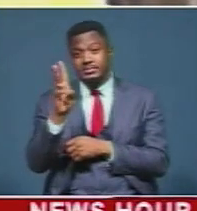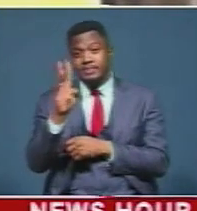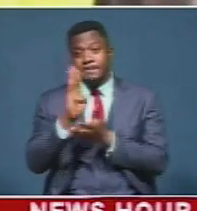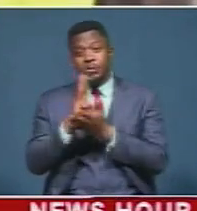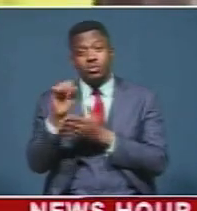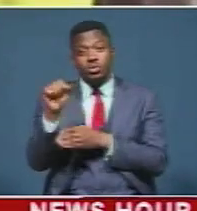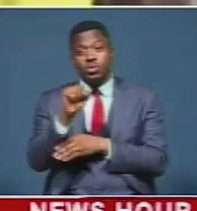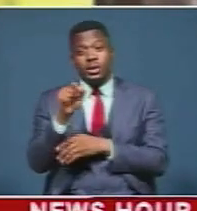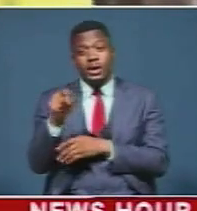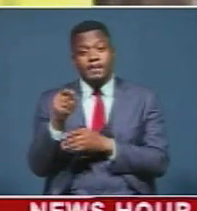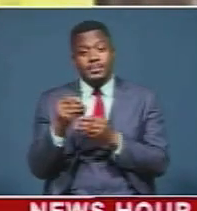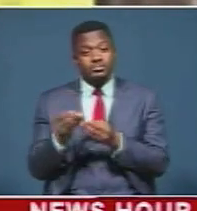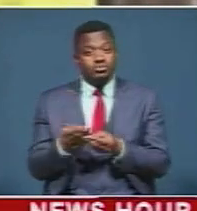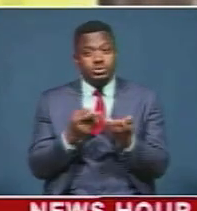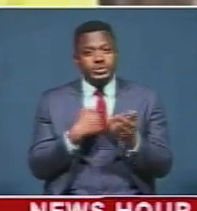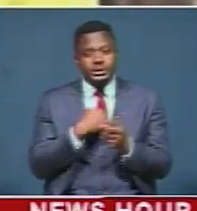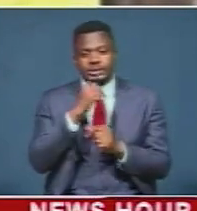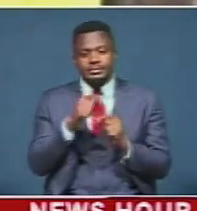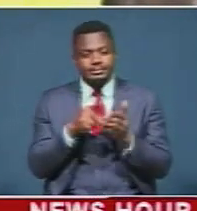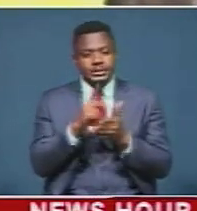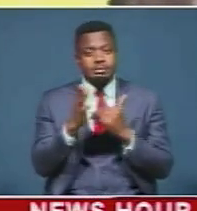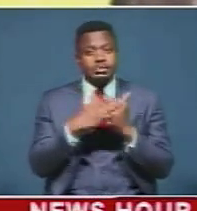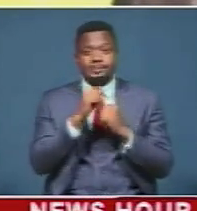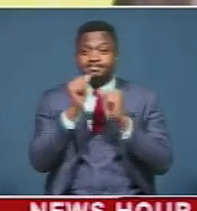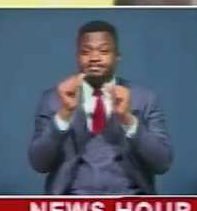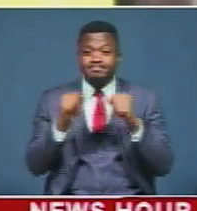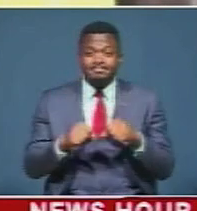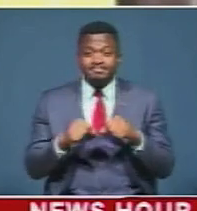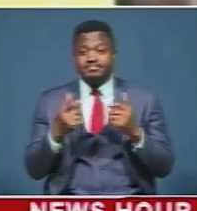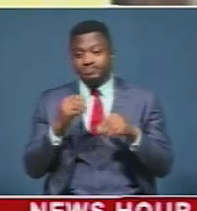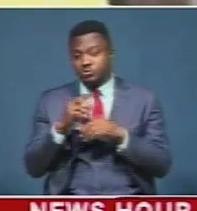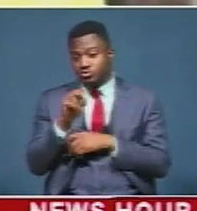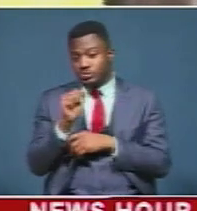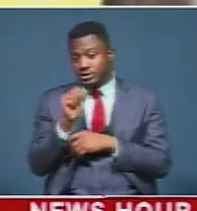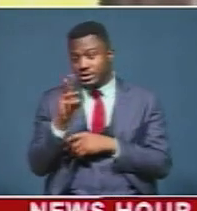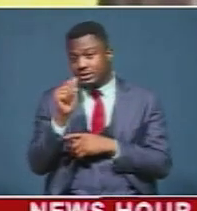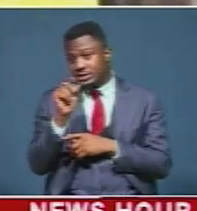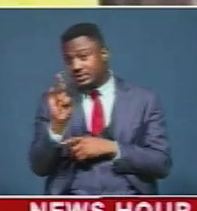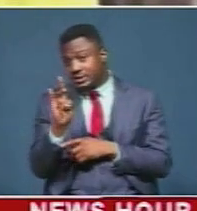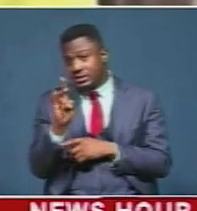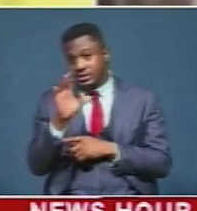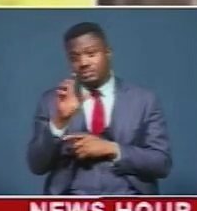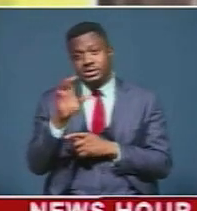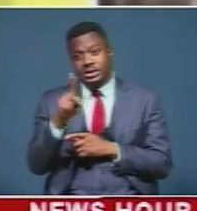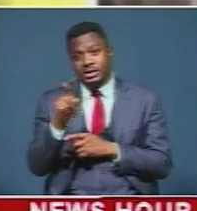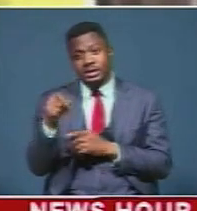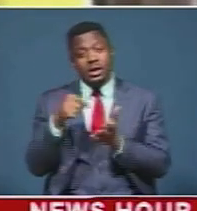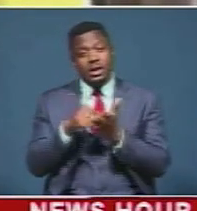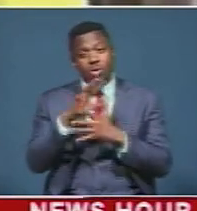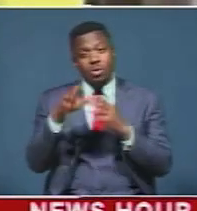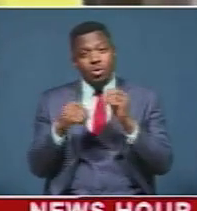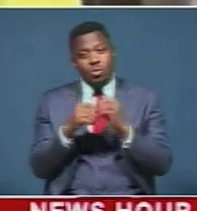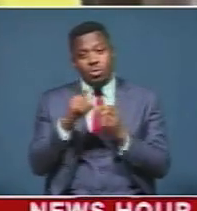beans that was given, we couldn't even pay back. So just as 2016-17, CPC total indebtedness